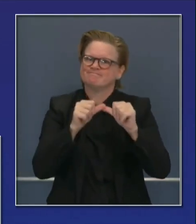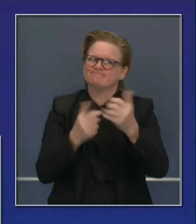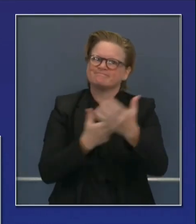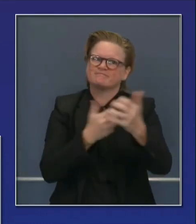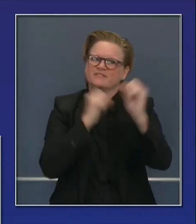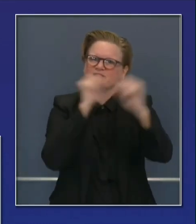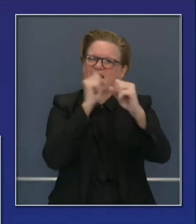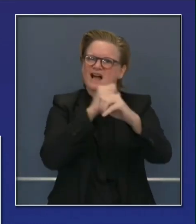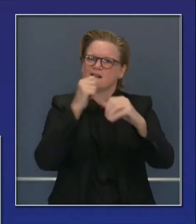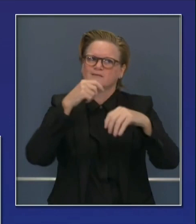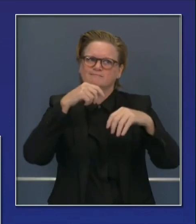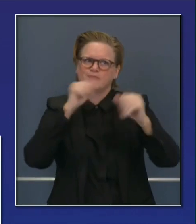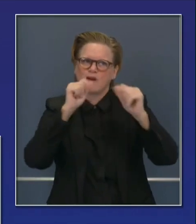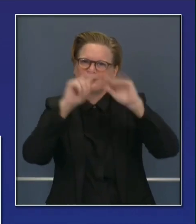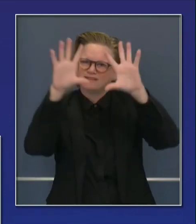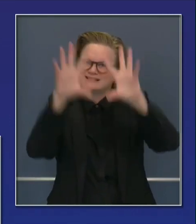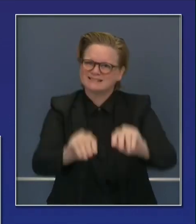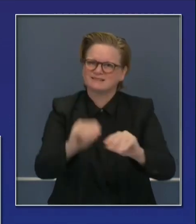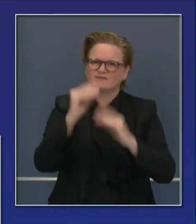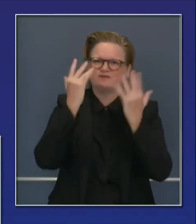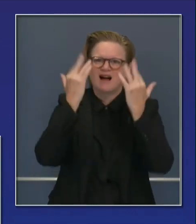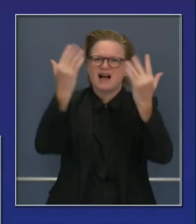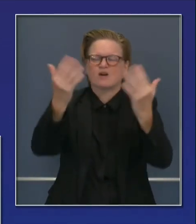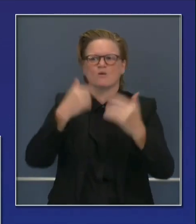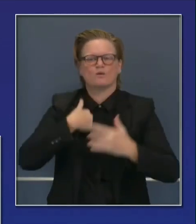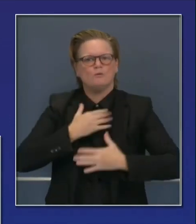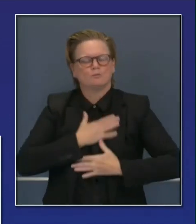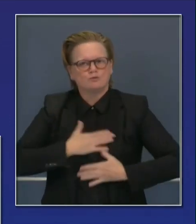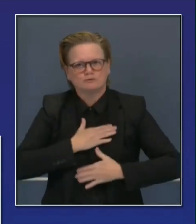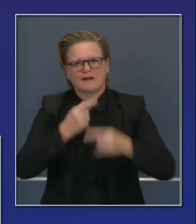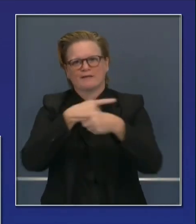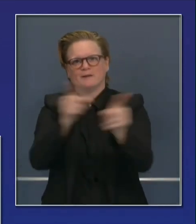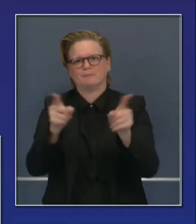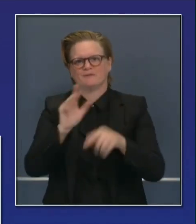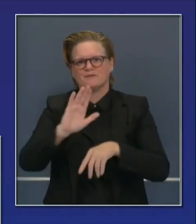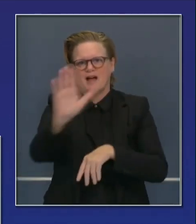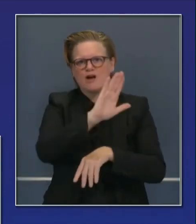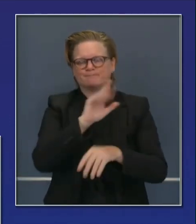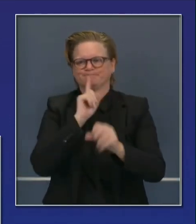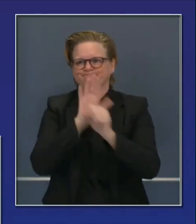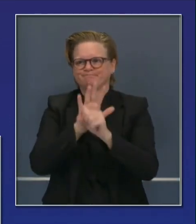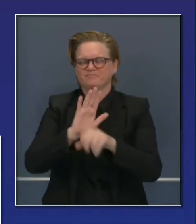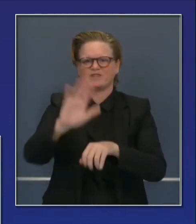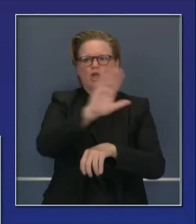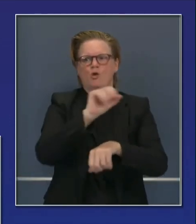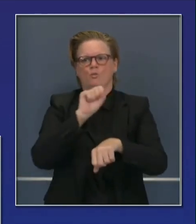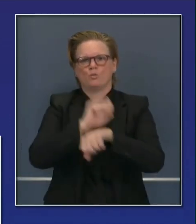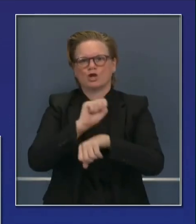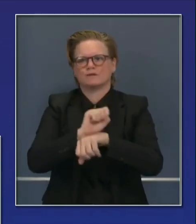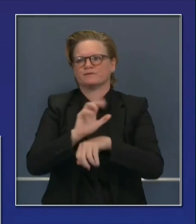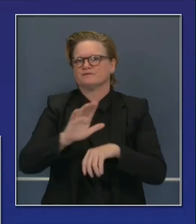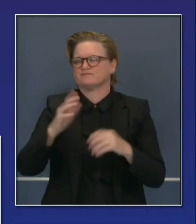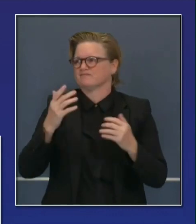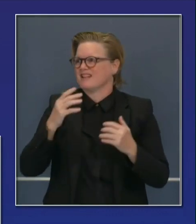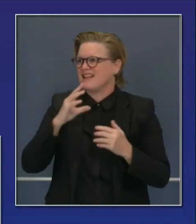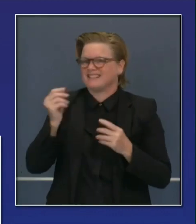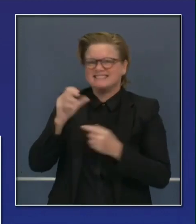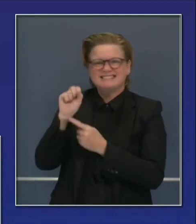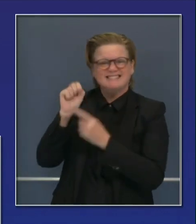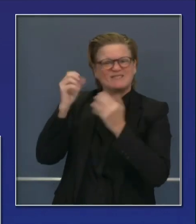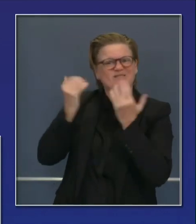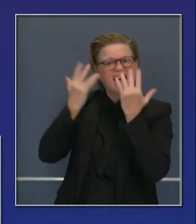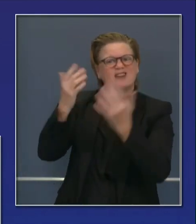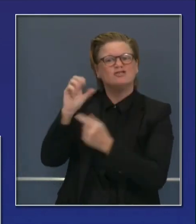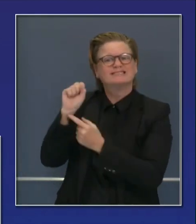we can't say thank you enough for your heroic work this wildfire season and all we're demanding of you during the holiday season.